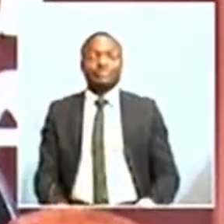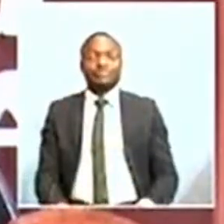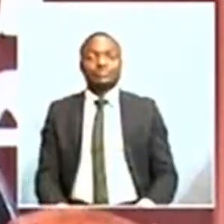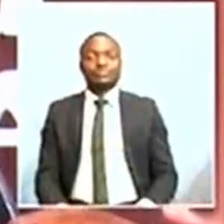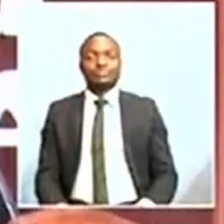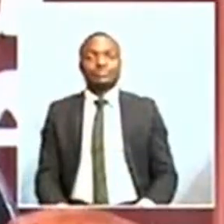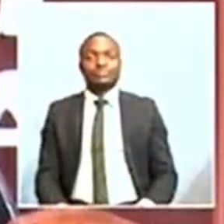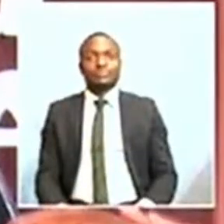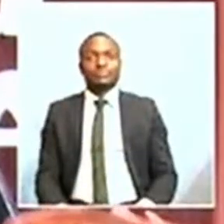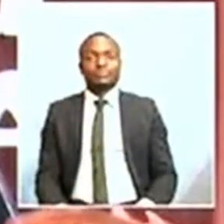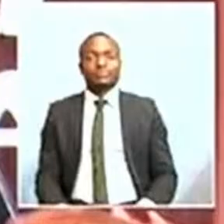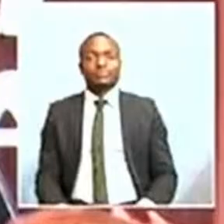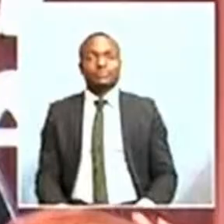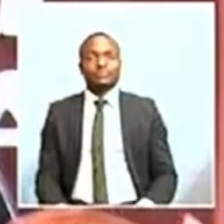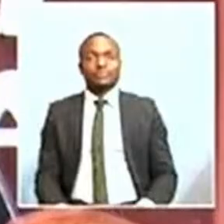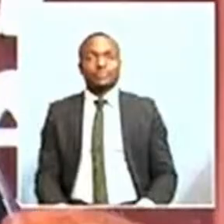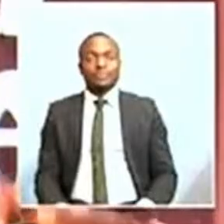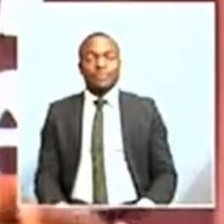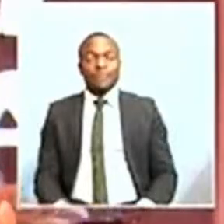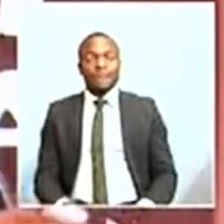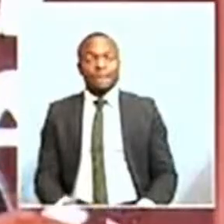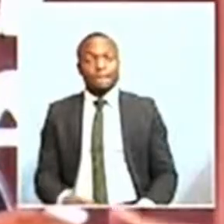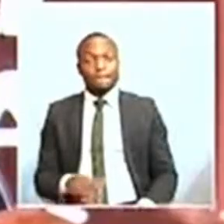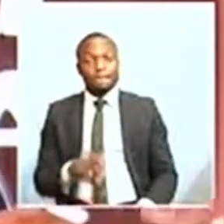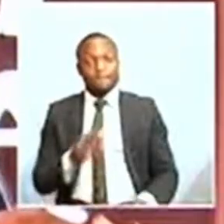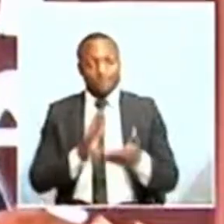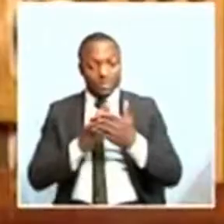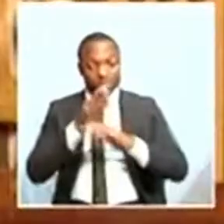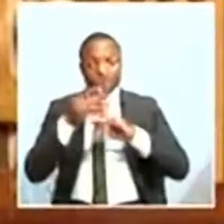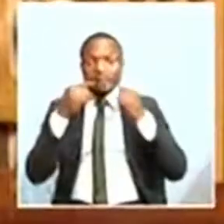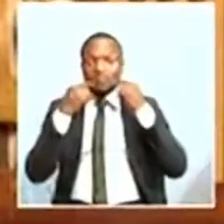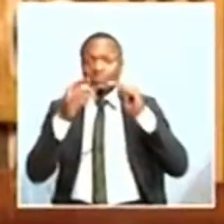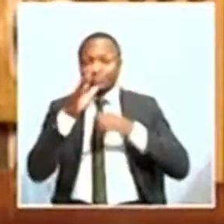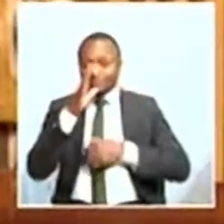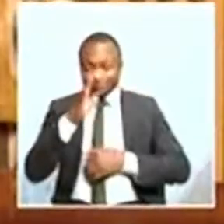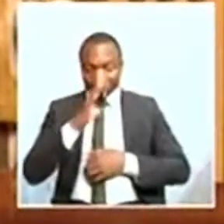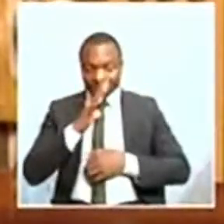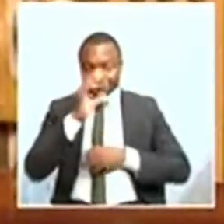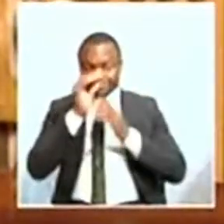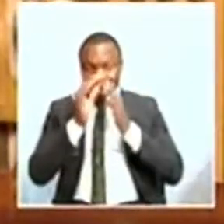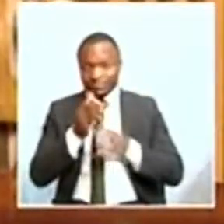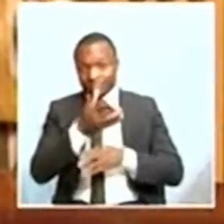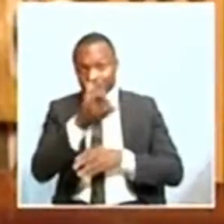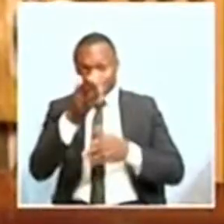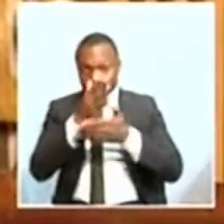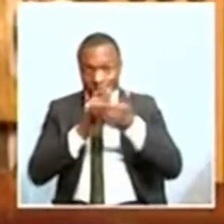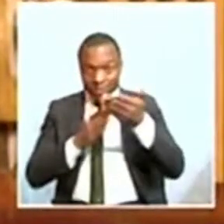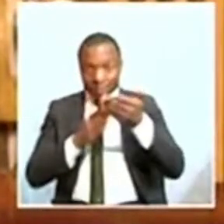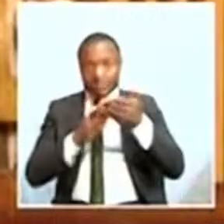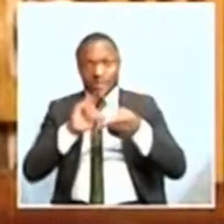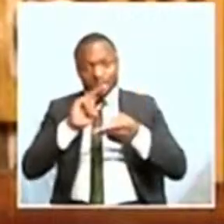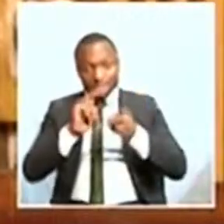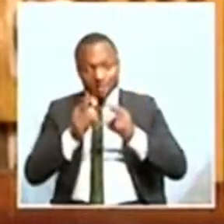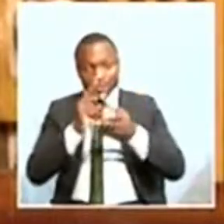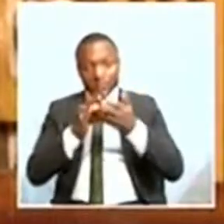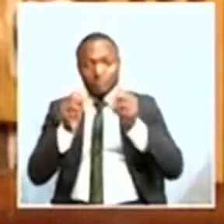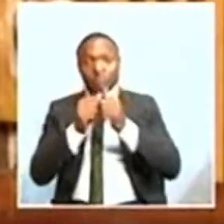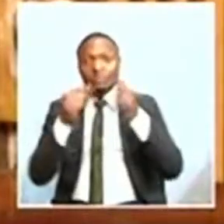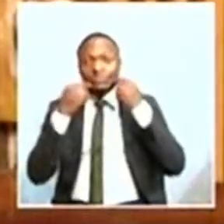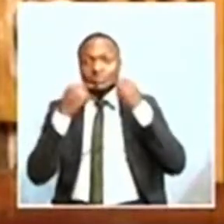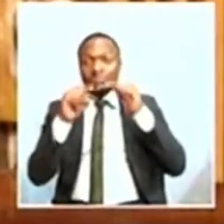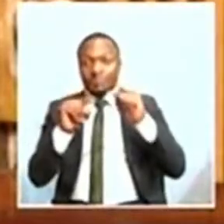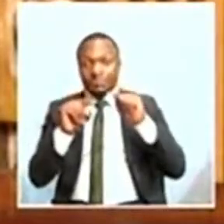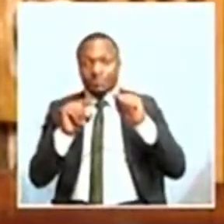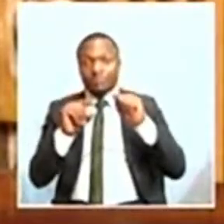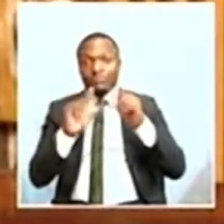discussed on the floor of the House so far. Okay, so after the announcements by Madam Speaker, there were some urgent matters without notice, and